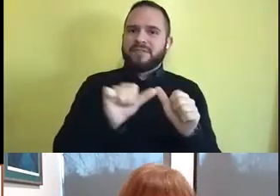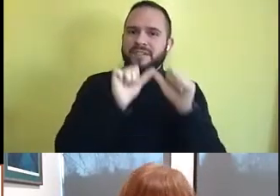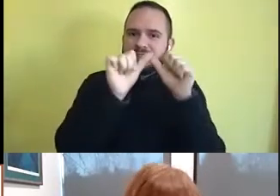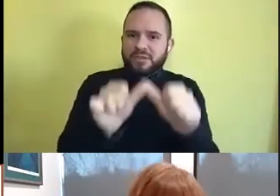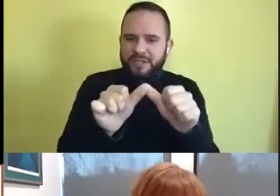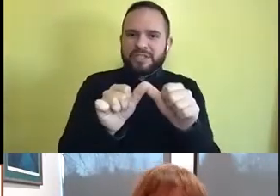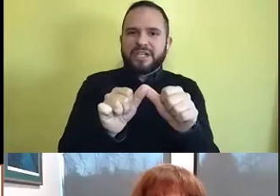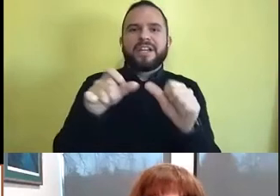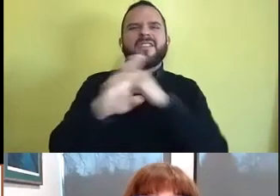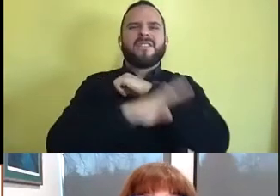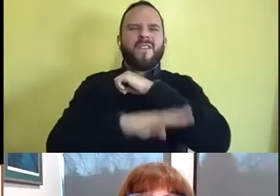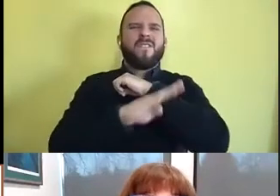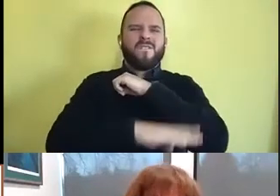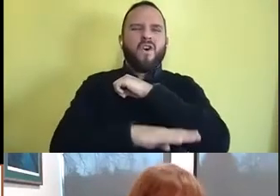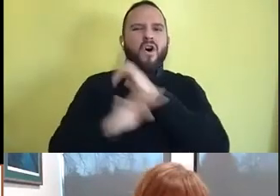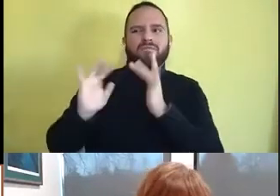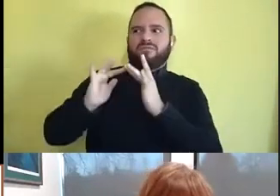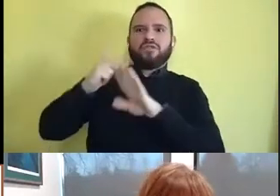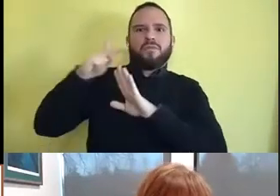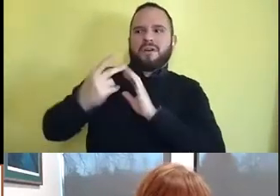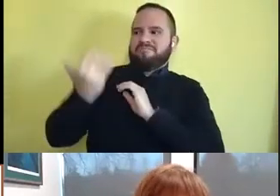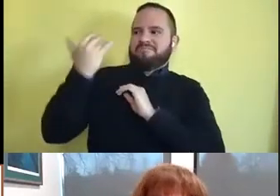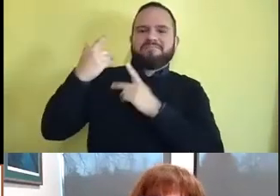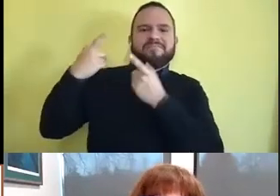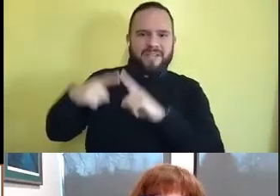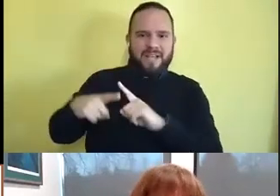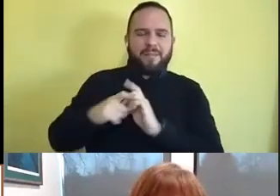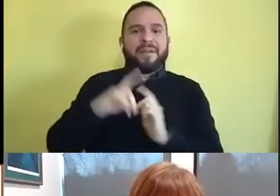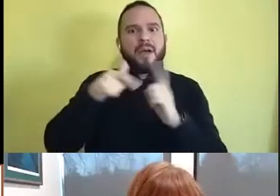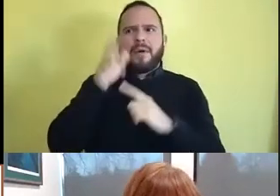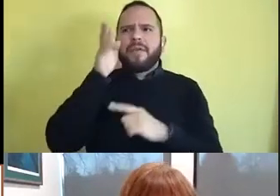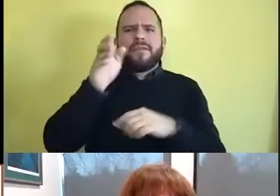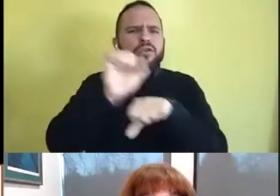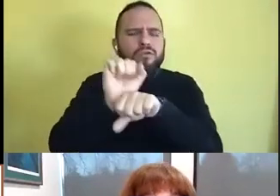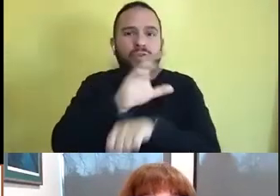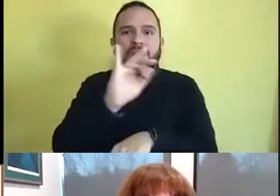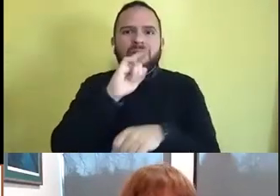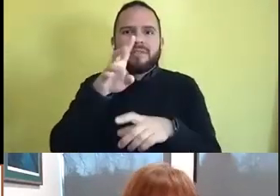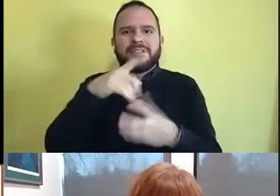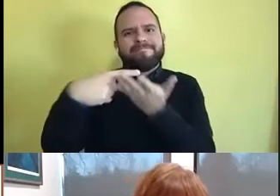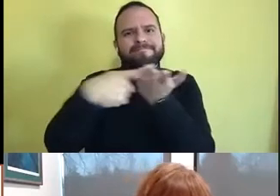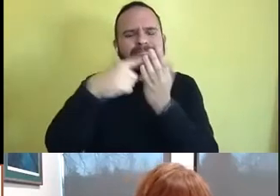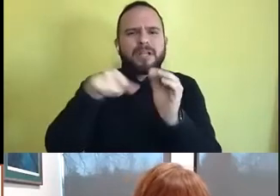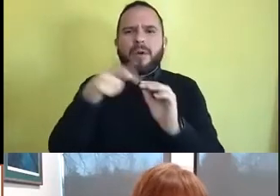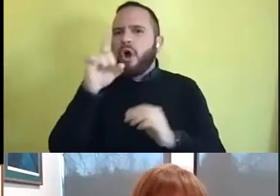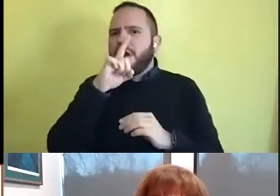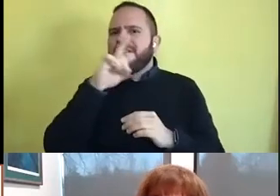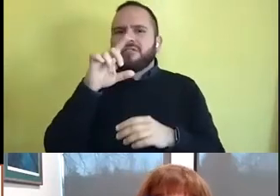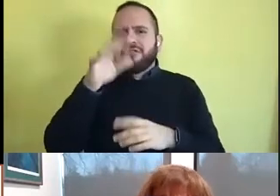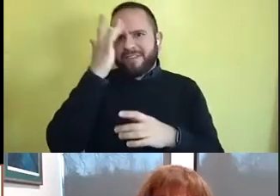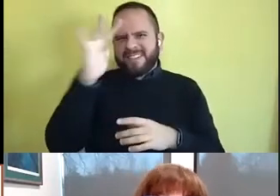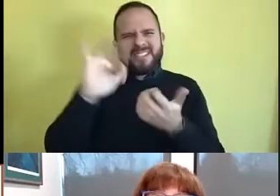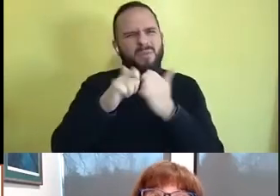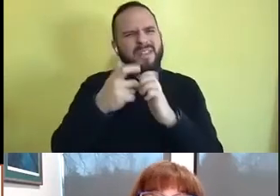fall virtual program on the future of the work and influence of artificial intelligence on employment for people with disabilities.